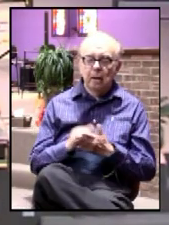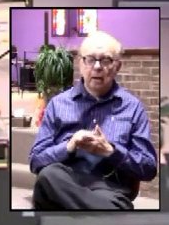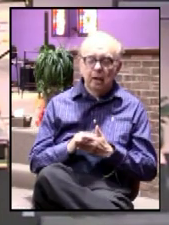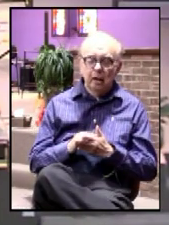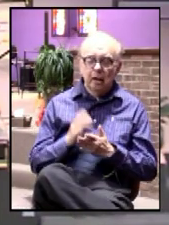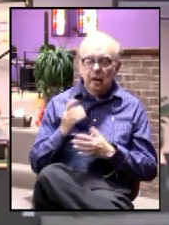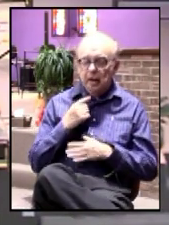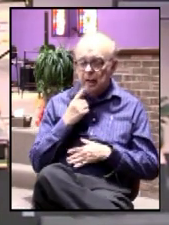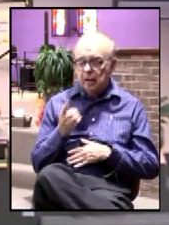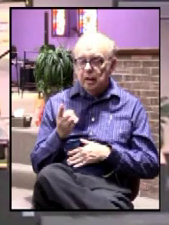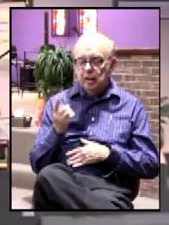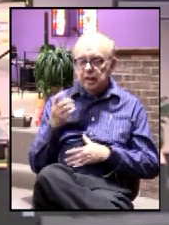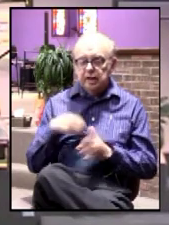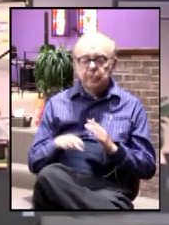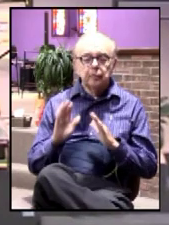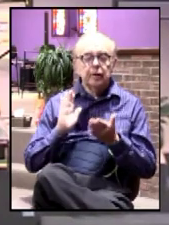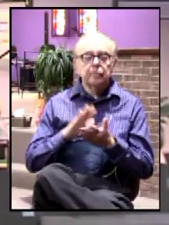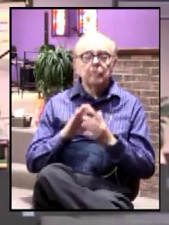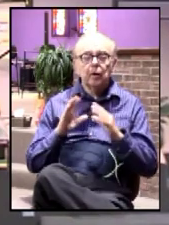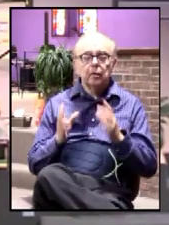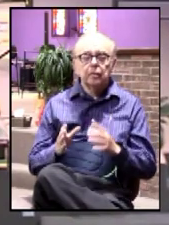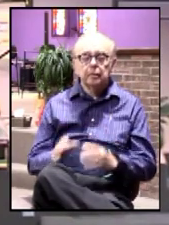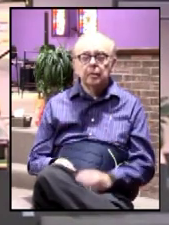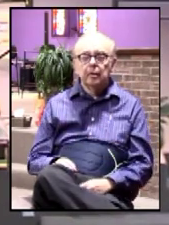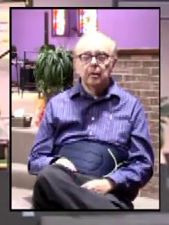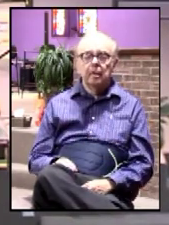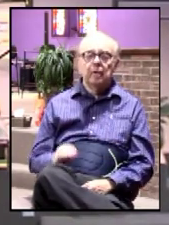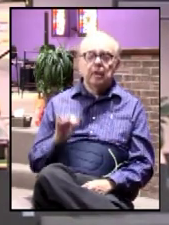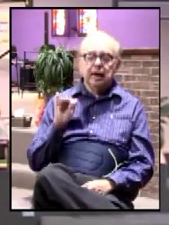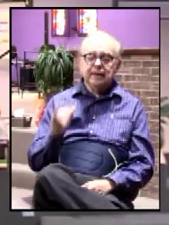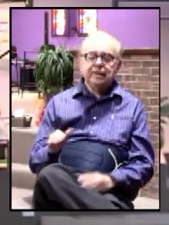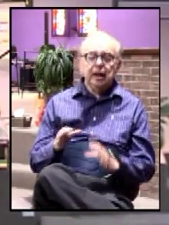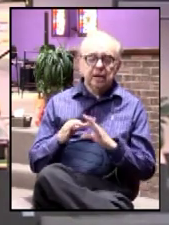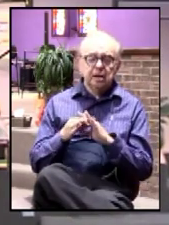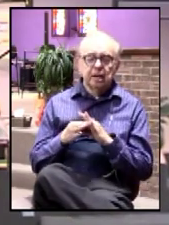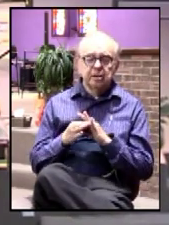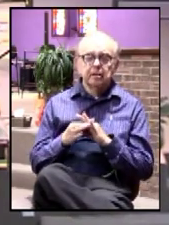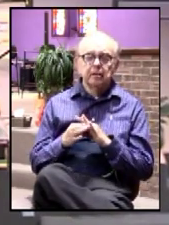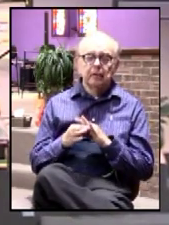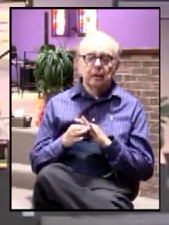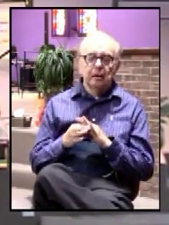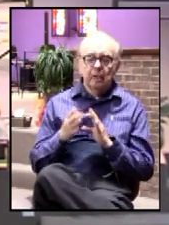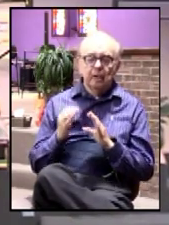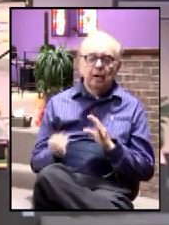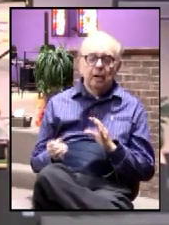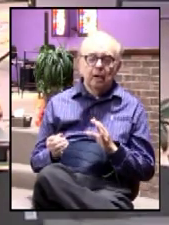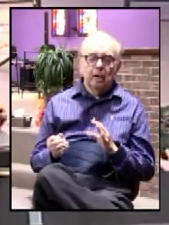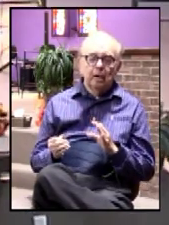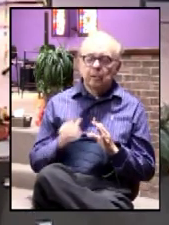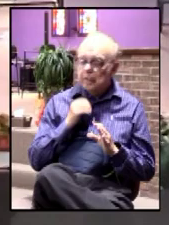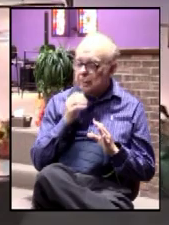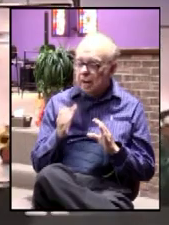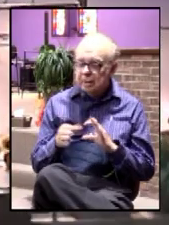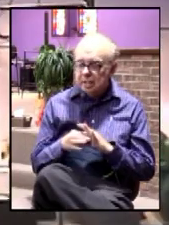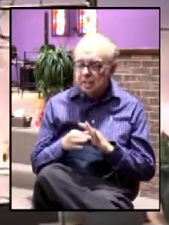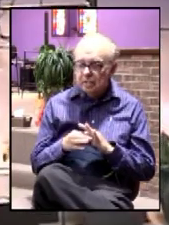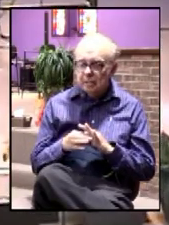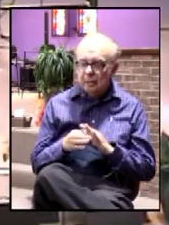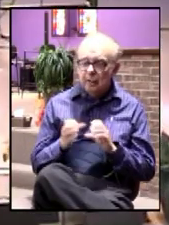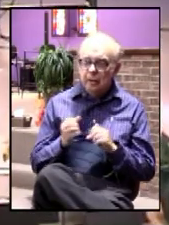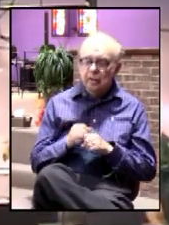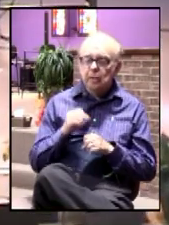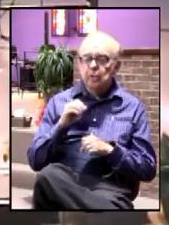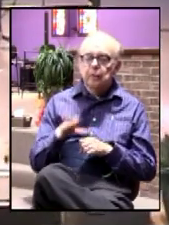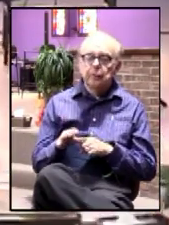This is why I say to you, get into a small group and stay connected. Because when you don't get connected,